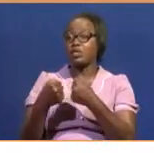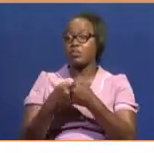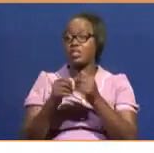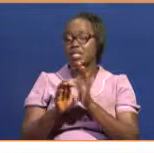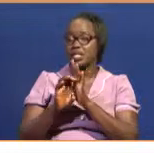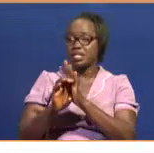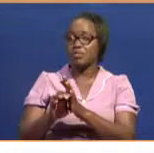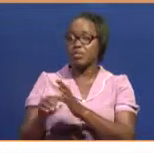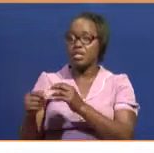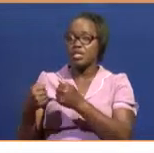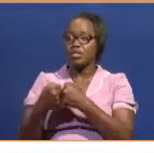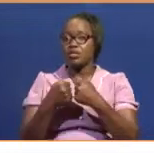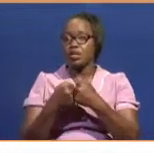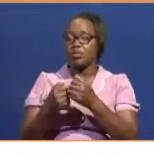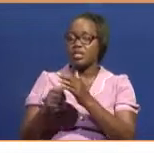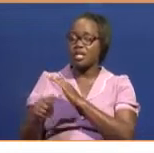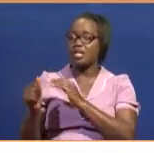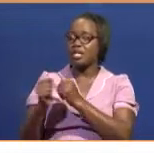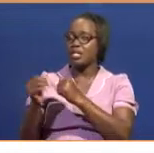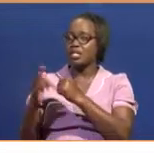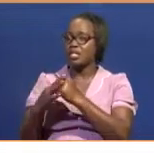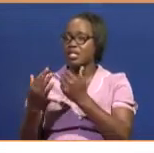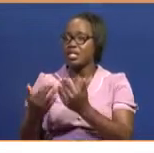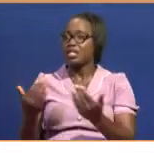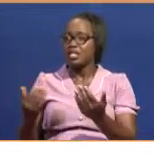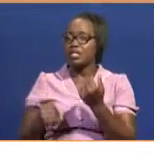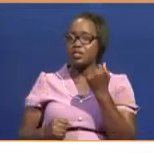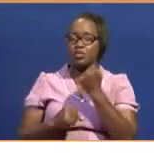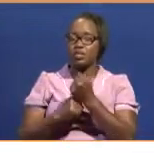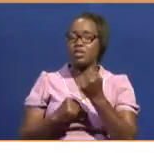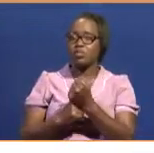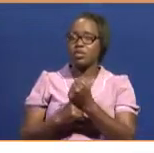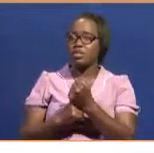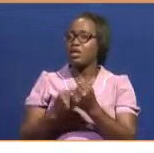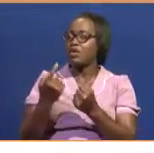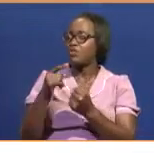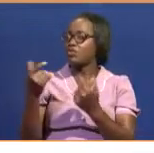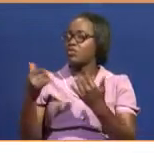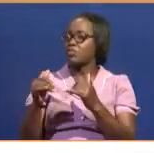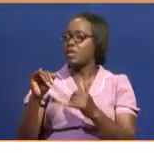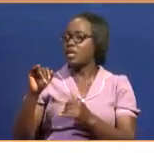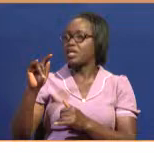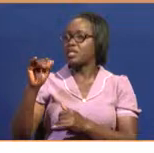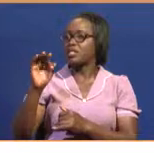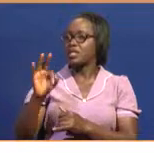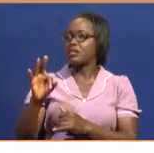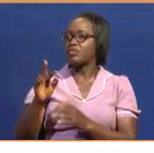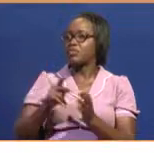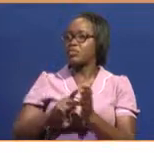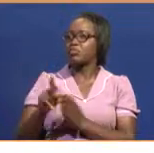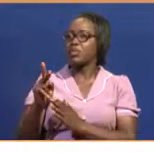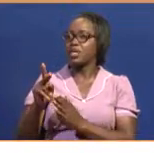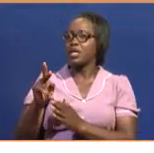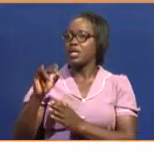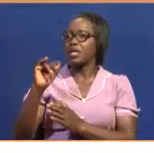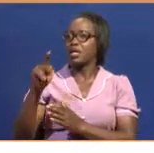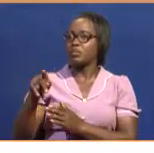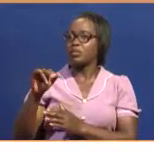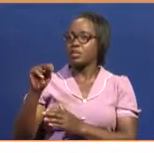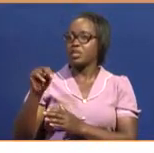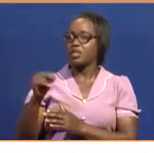like the tournament we have under 18, the children we support. So for you to play an ITF tournament, you need to pay what is called an IPIN,